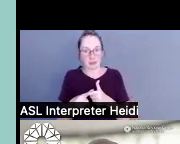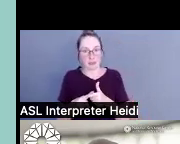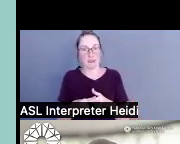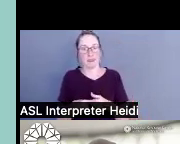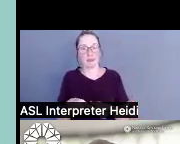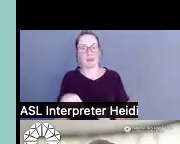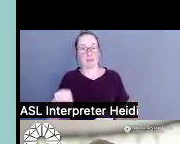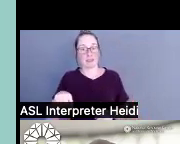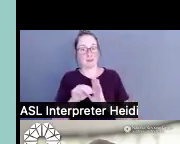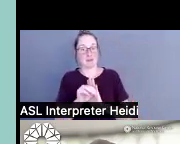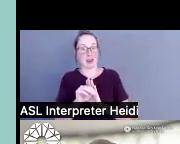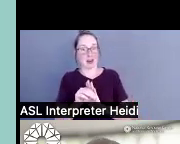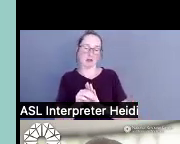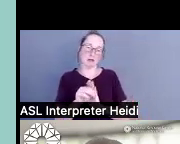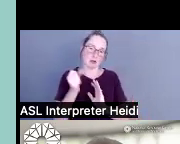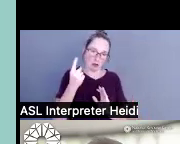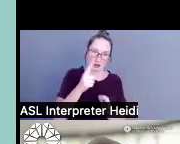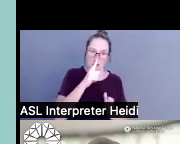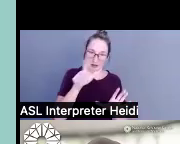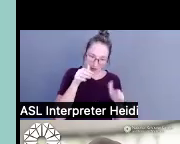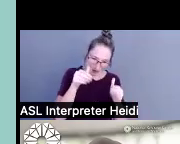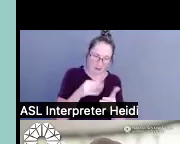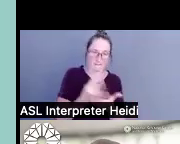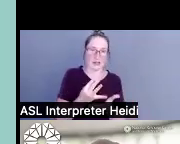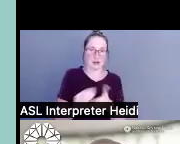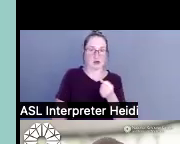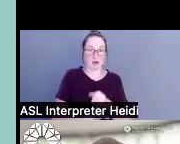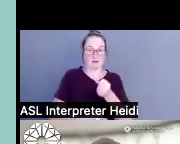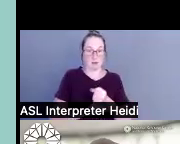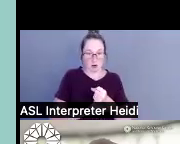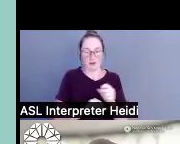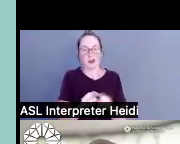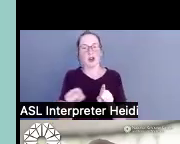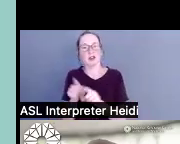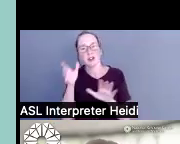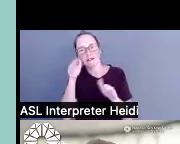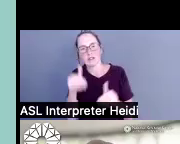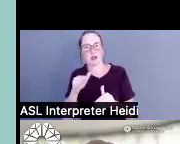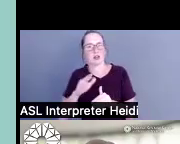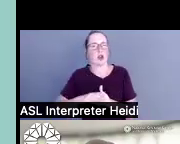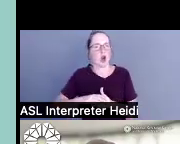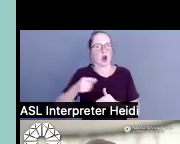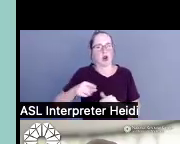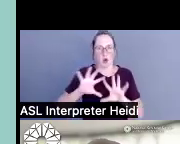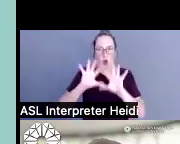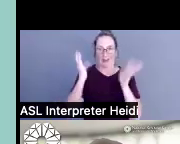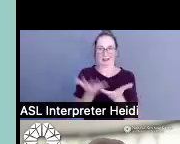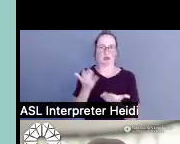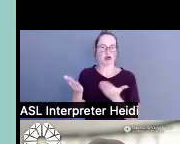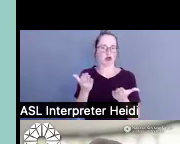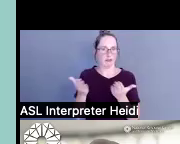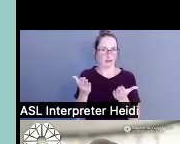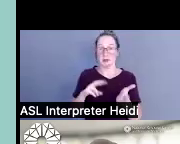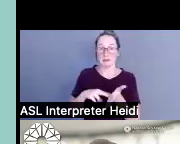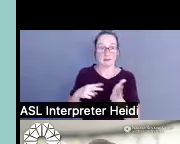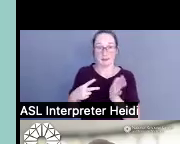this model, while it centers financial support, also focuses on holistic service provision, which